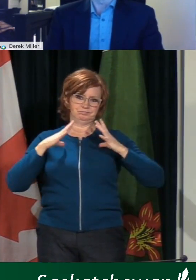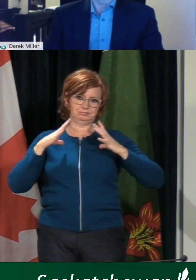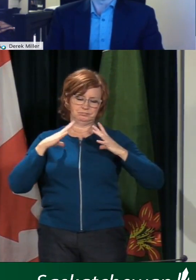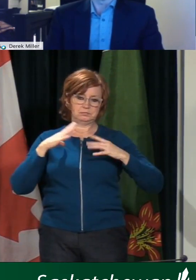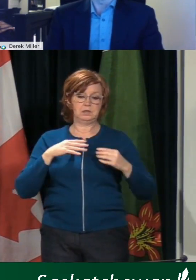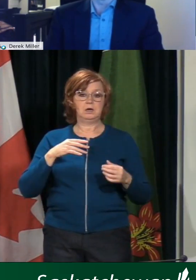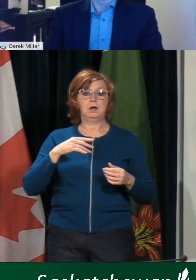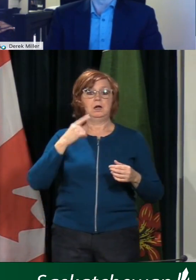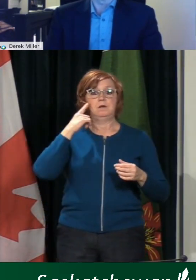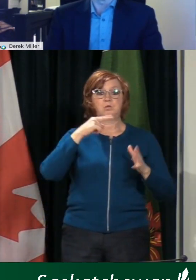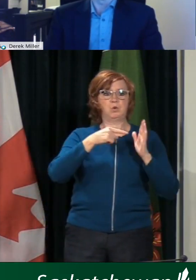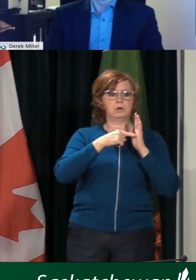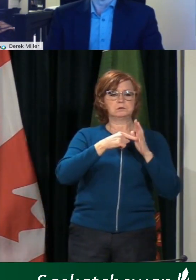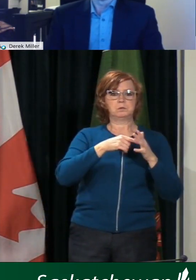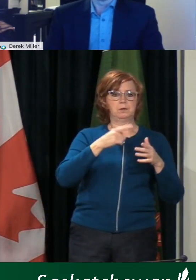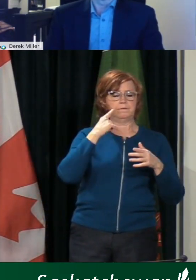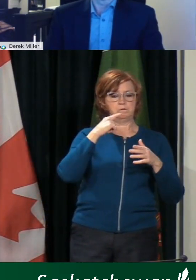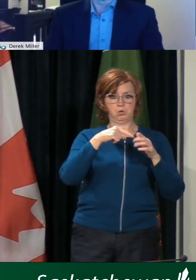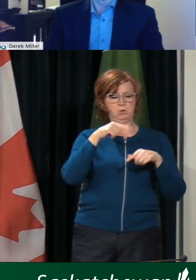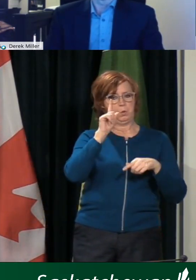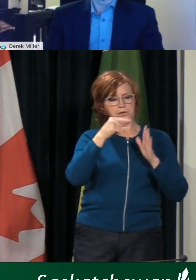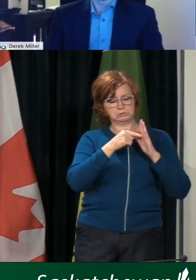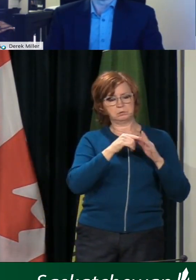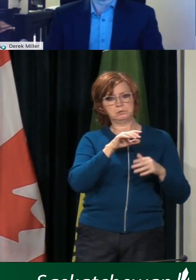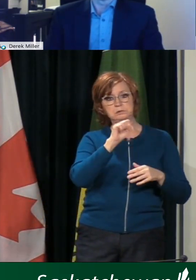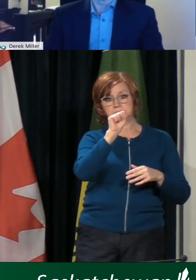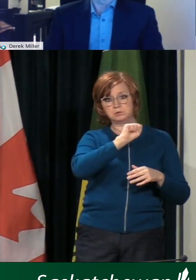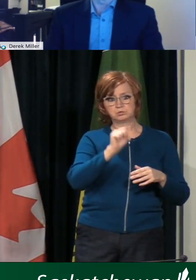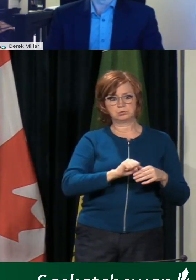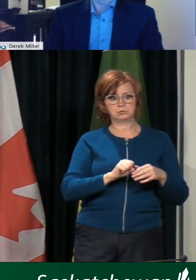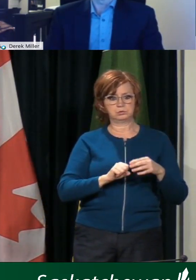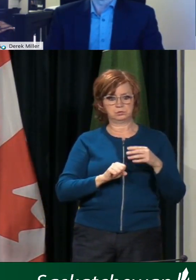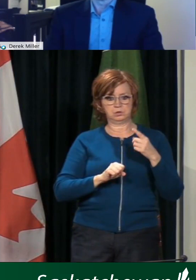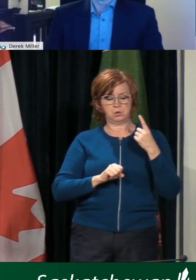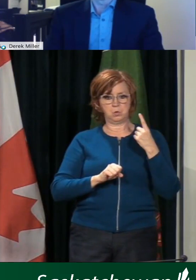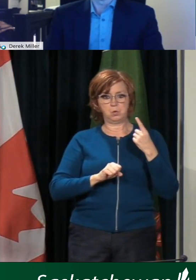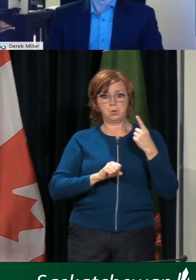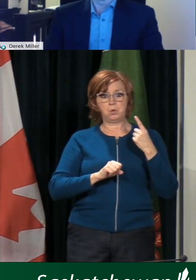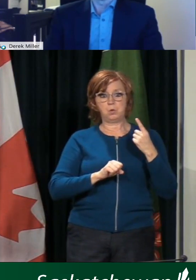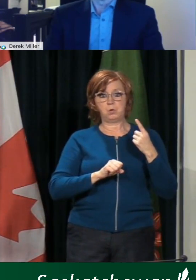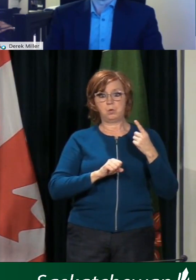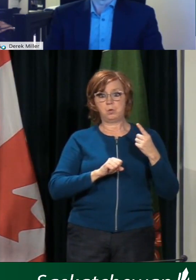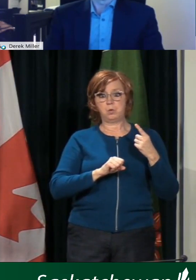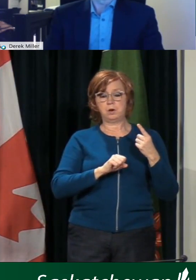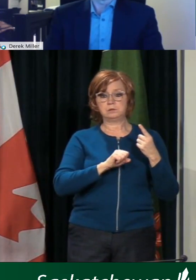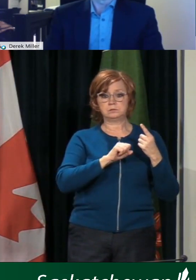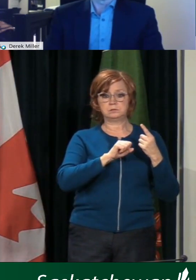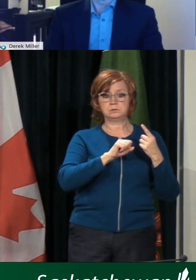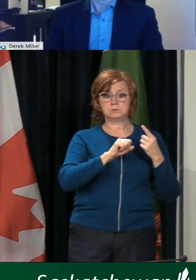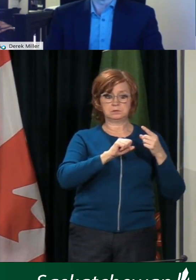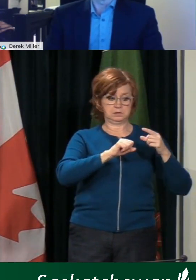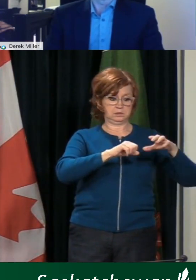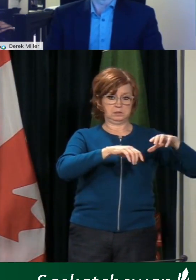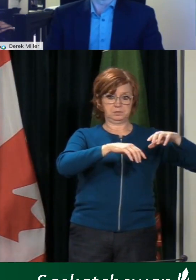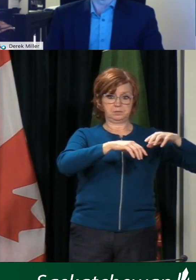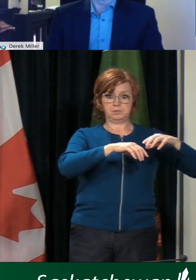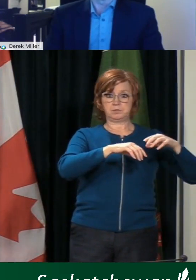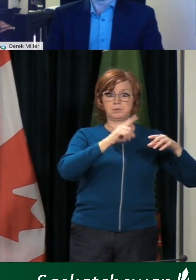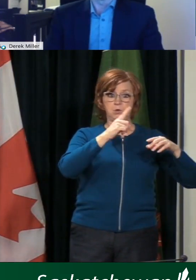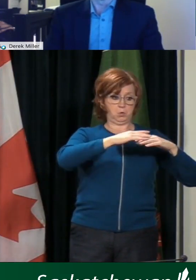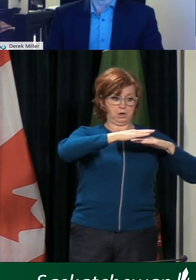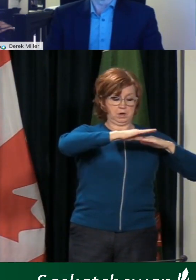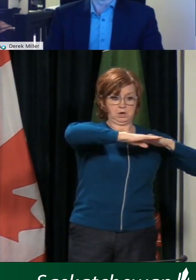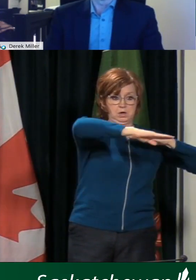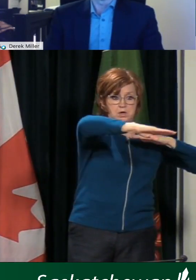this would see us going from 1 sheet of ice surface to 2, and likewise at Everest Place going from 1